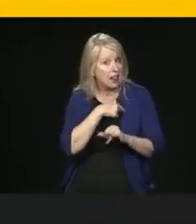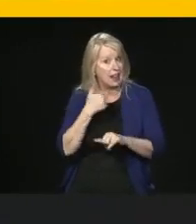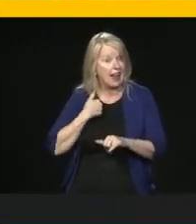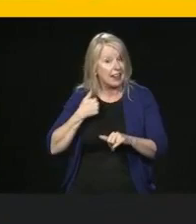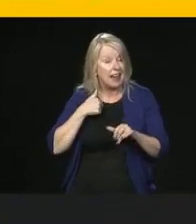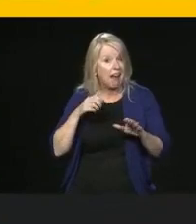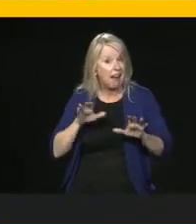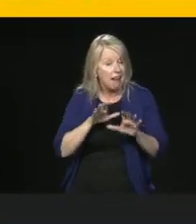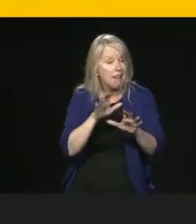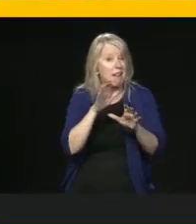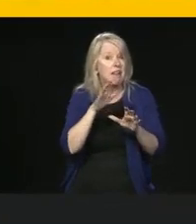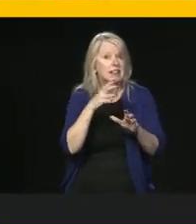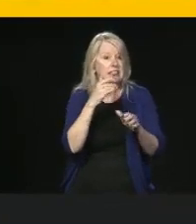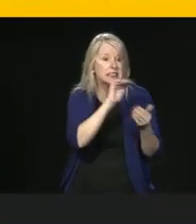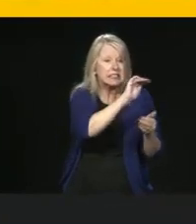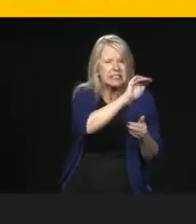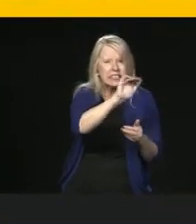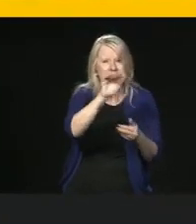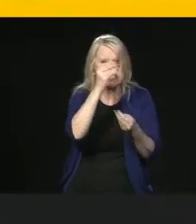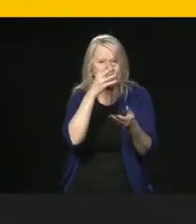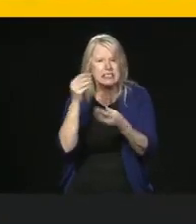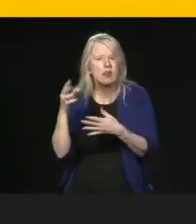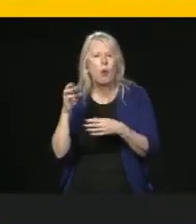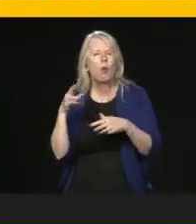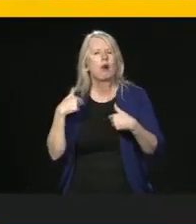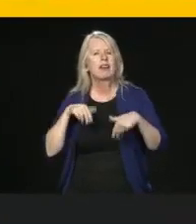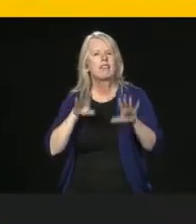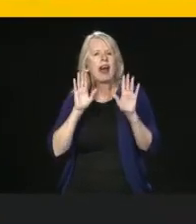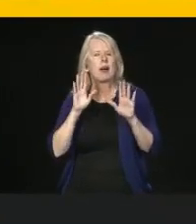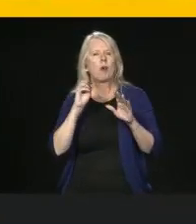to rely on social distancing?